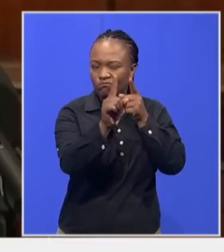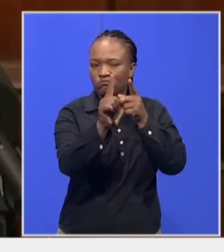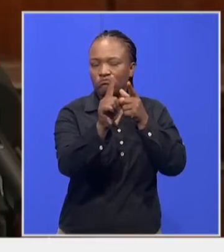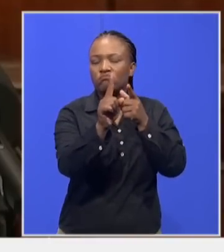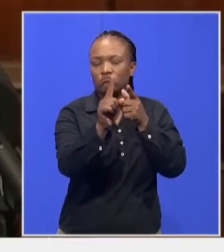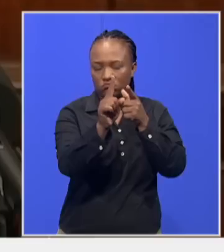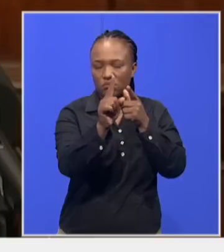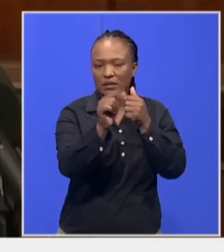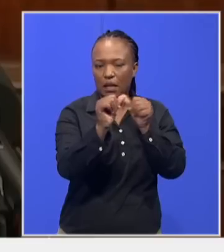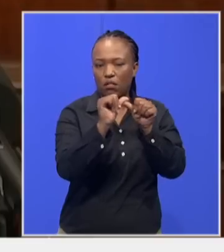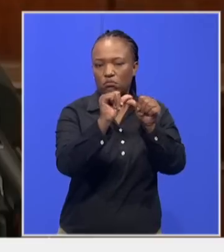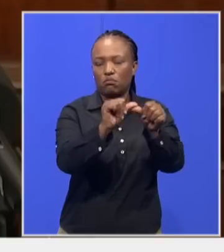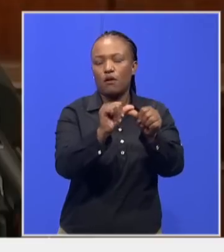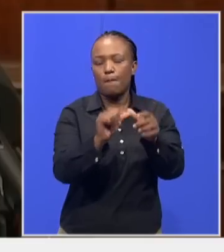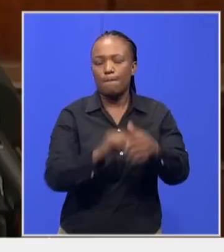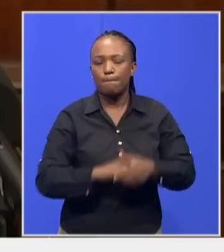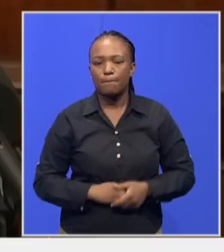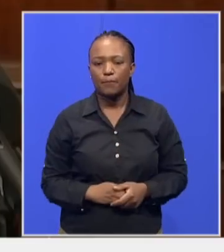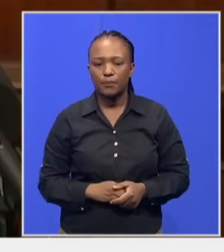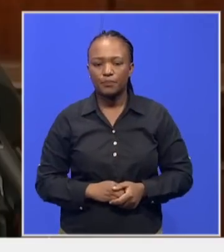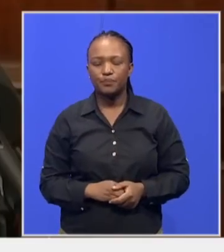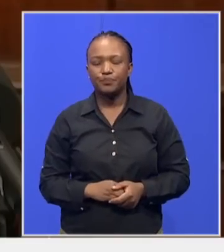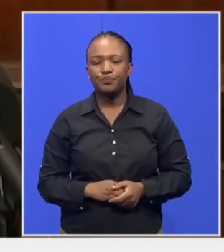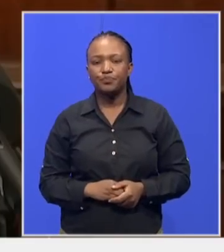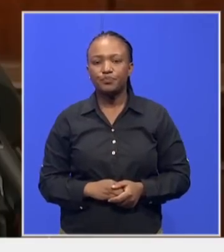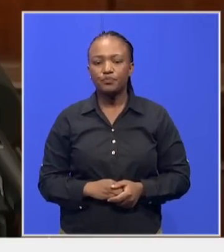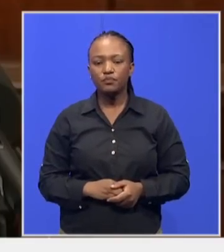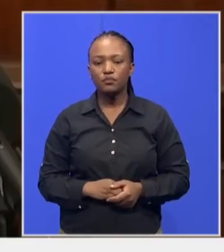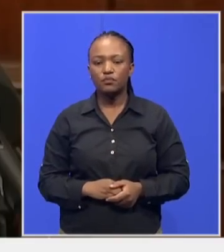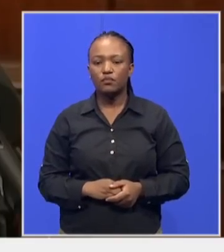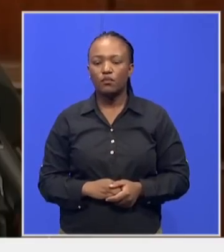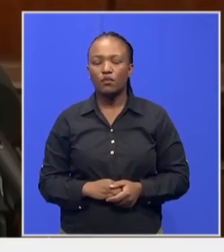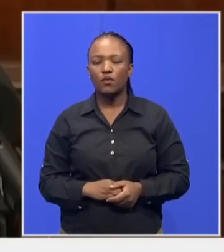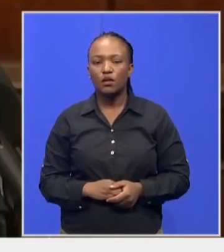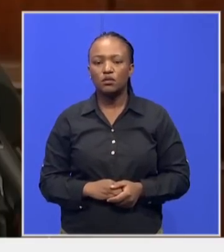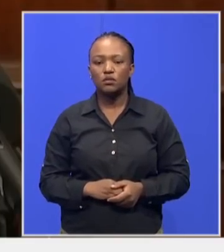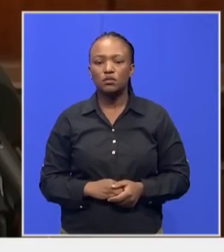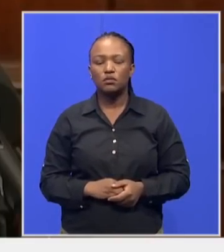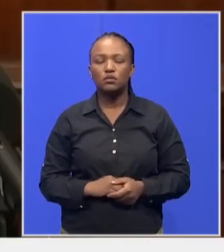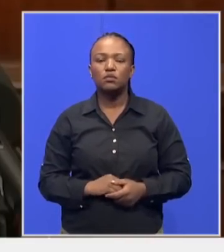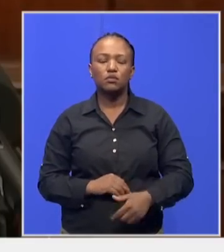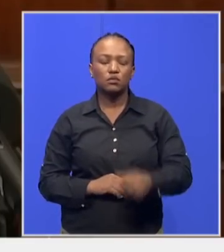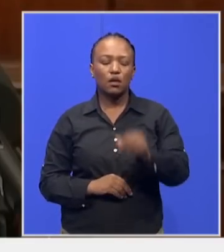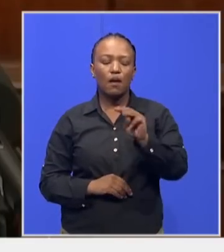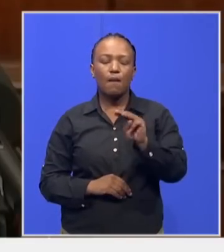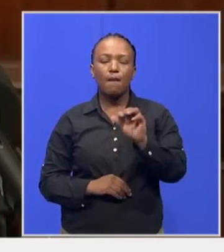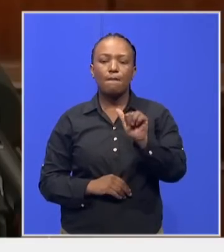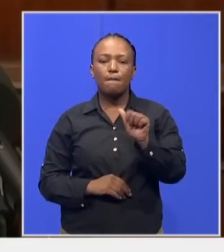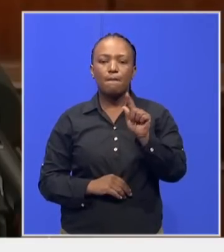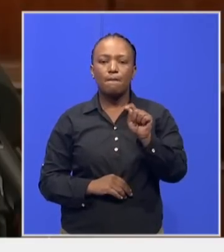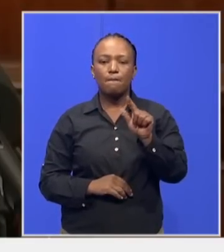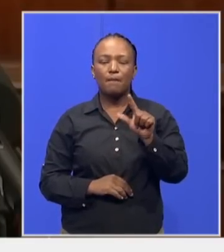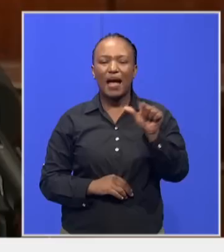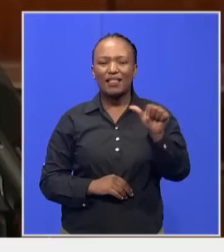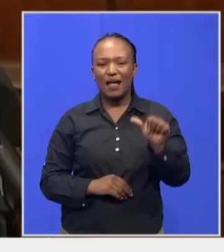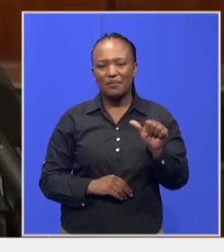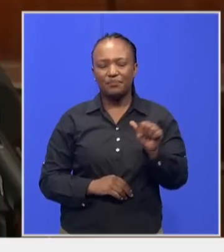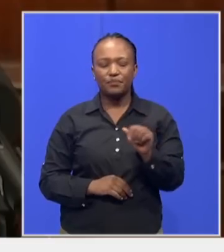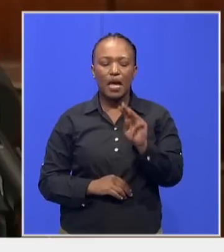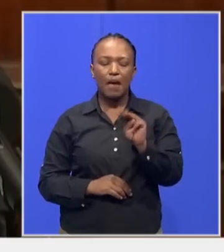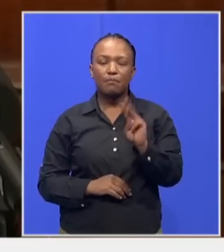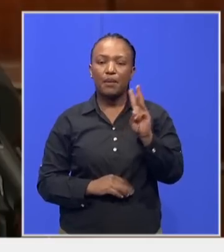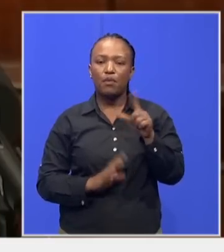those simultaneously. And then there's also on Mantla, we are losing megawatts as a result of